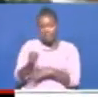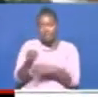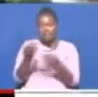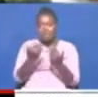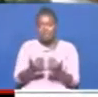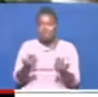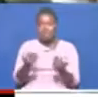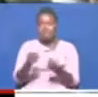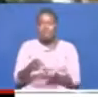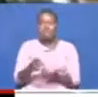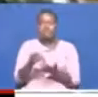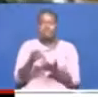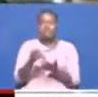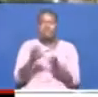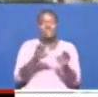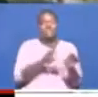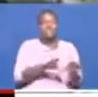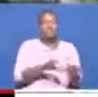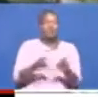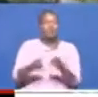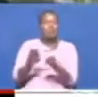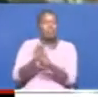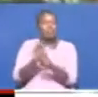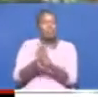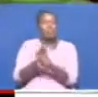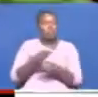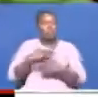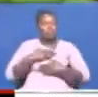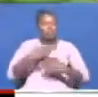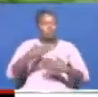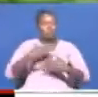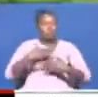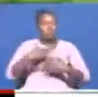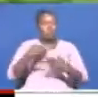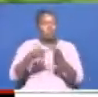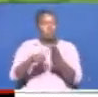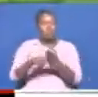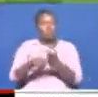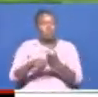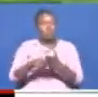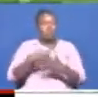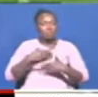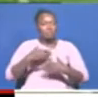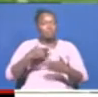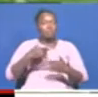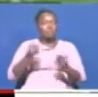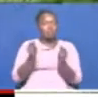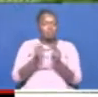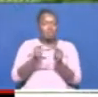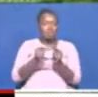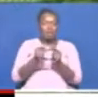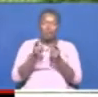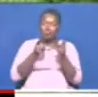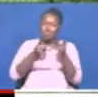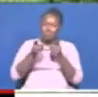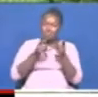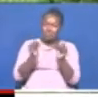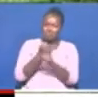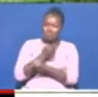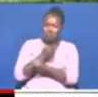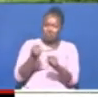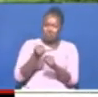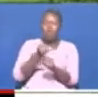particular have been suffering from various respiratory diseases such as chest pains and uncontrolled coughing due to dangerous smoke and